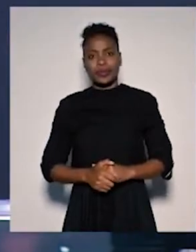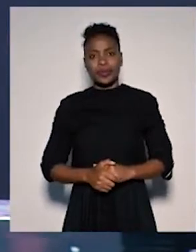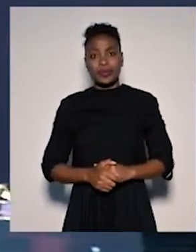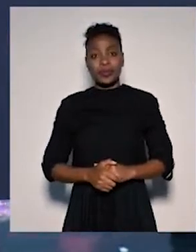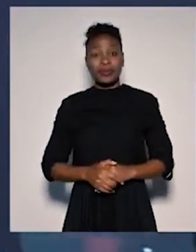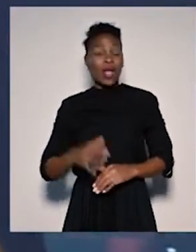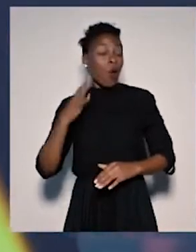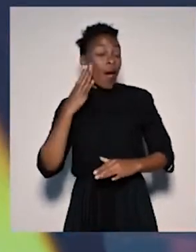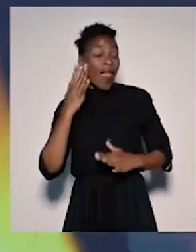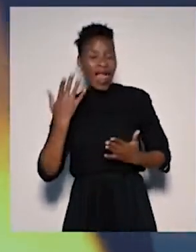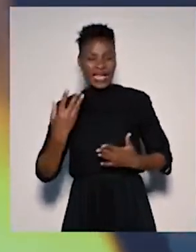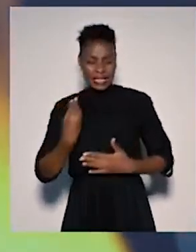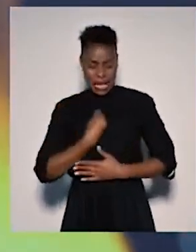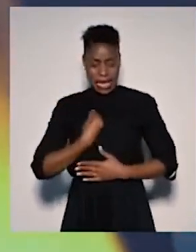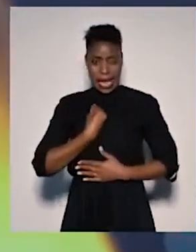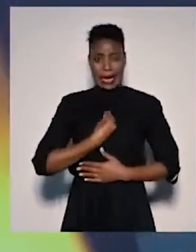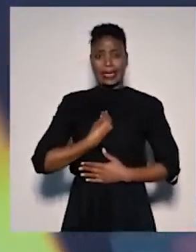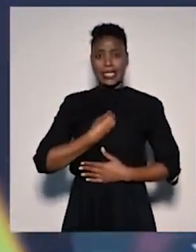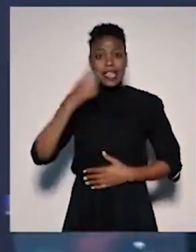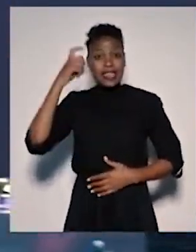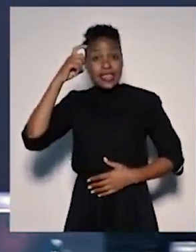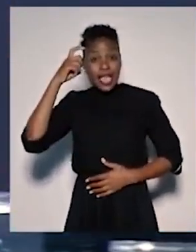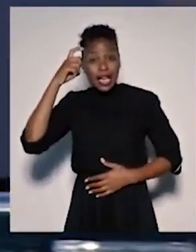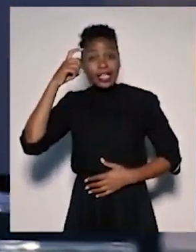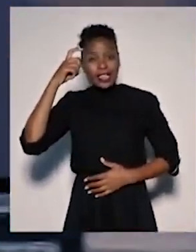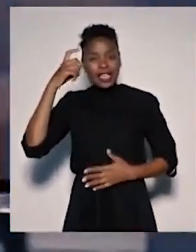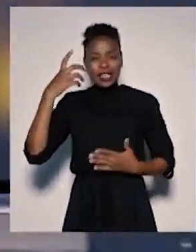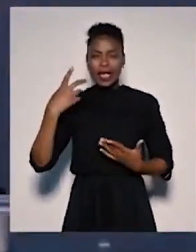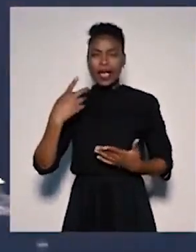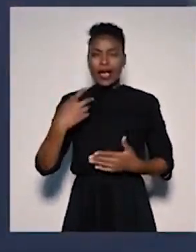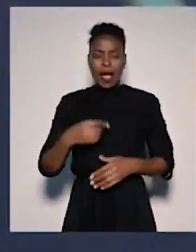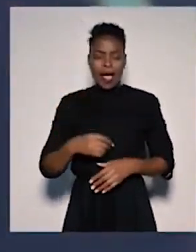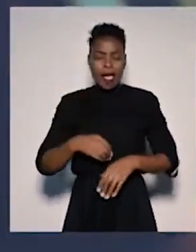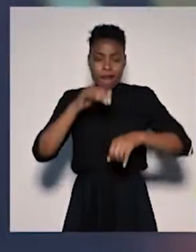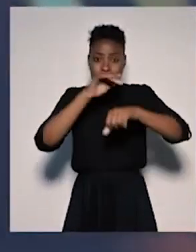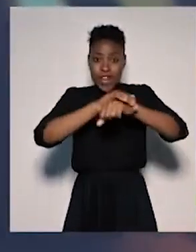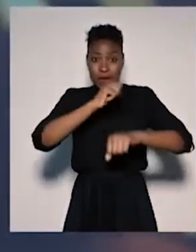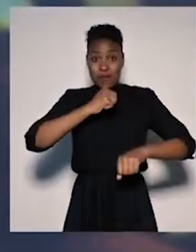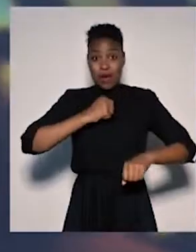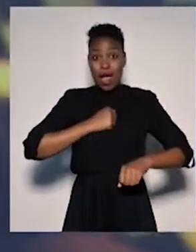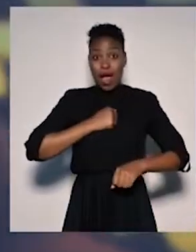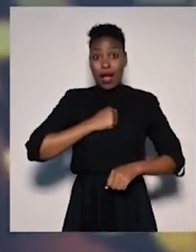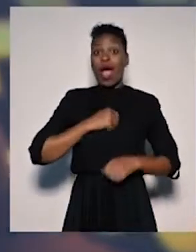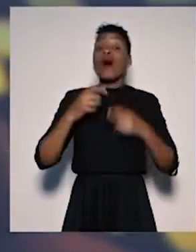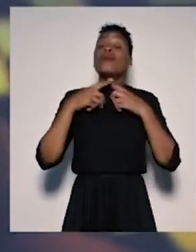When I was a young Christian, I used to think, I have a friend, Muruti Kenneth Magob.